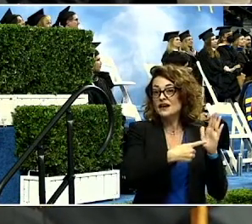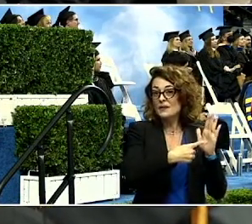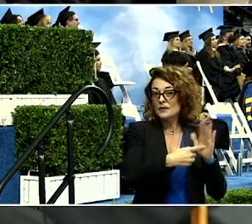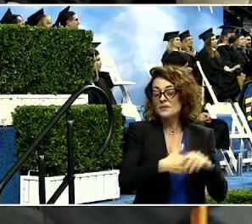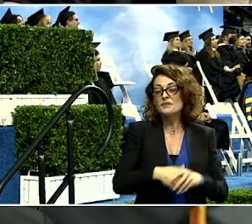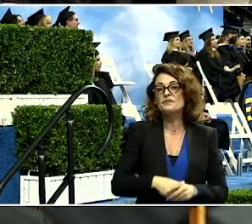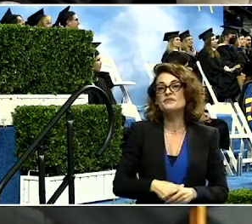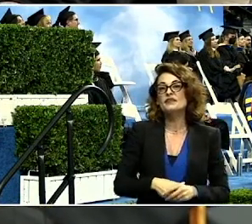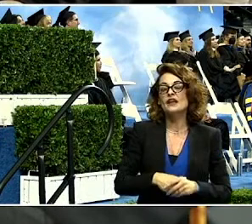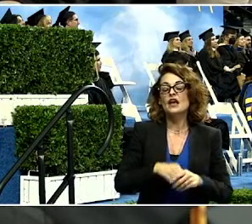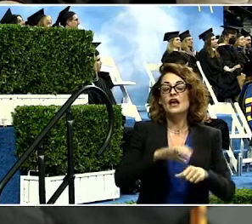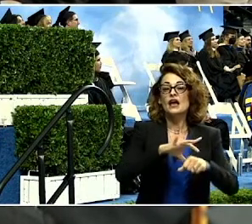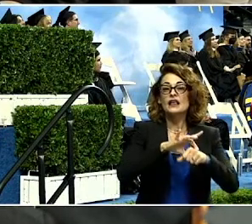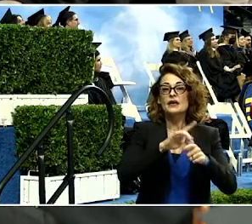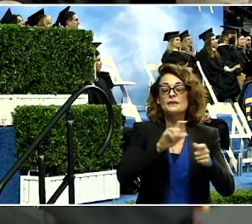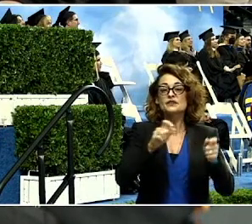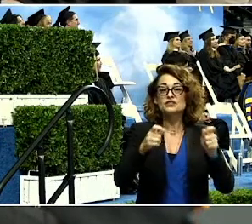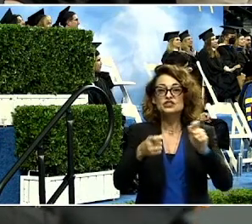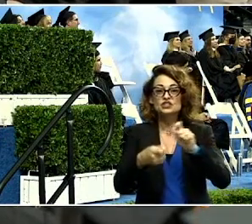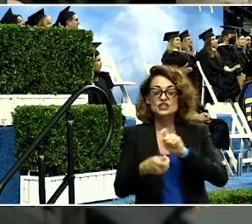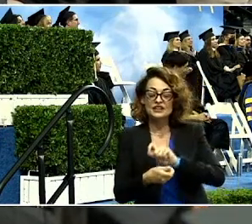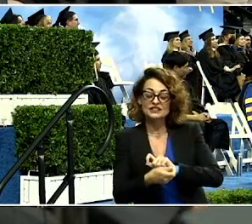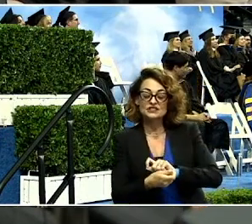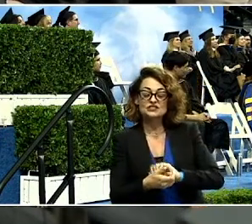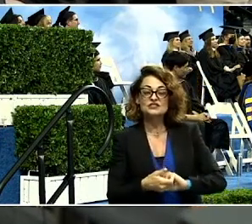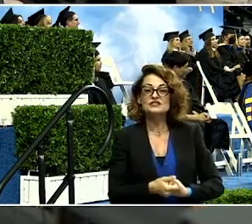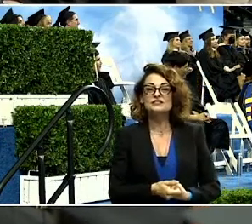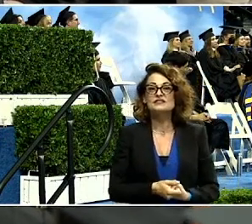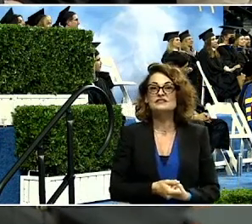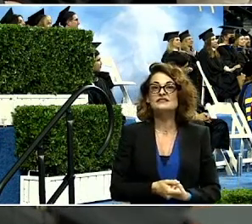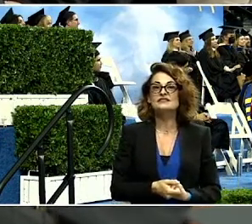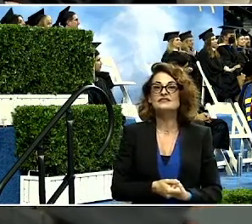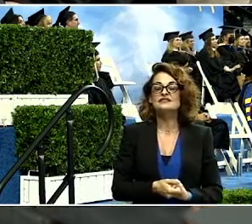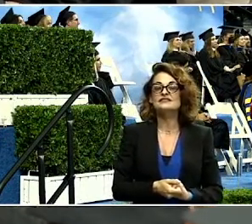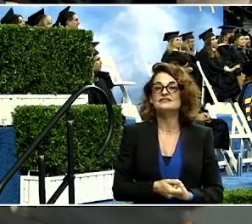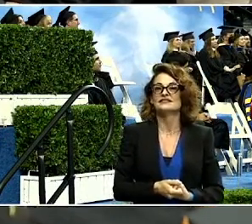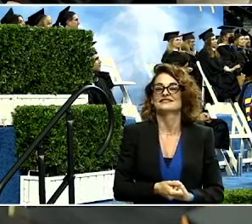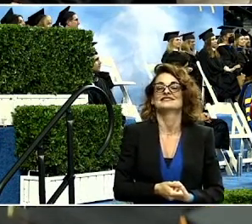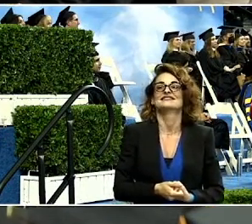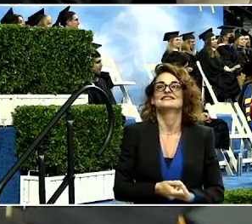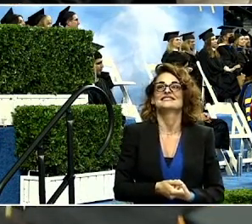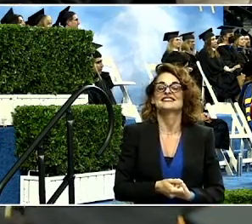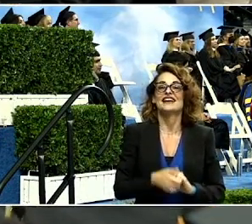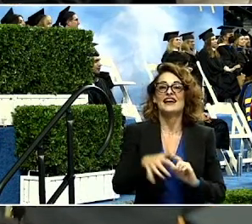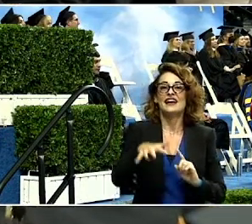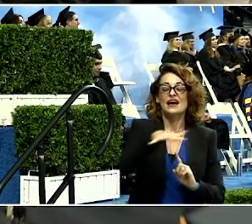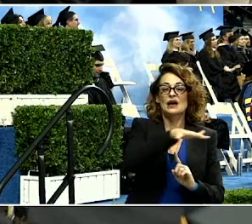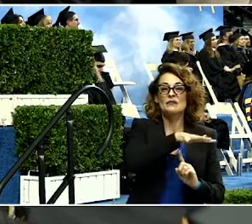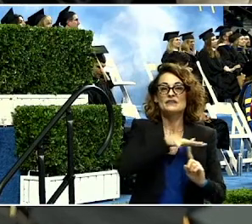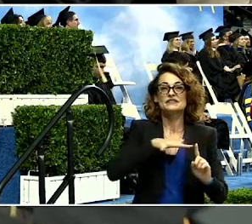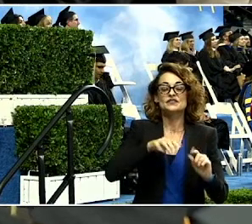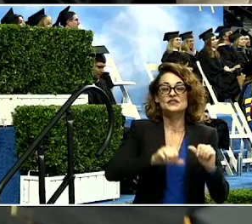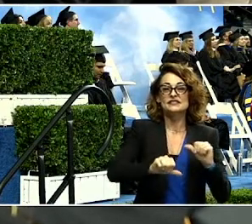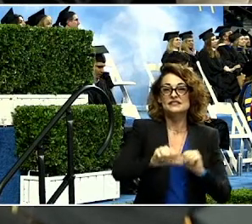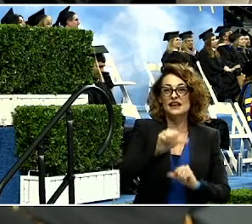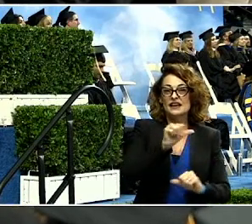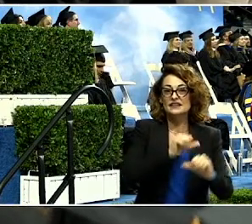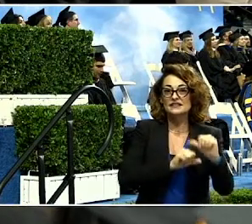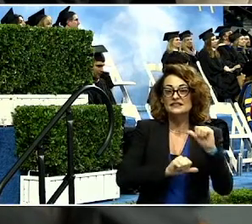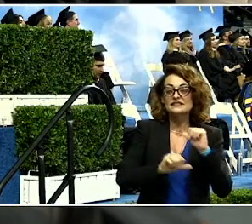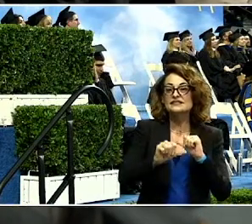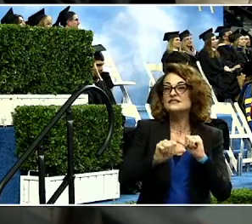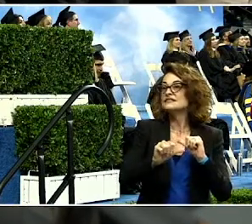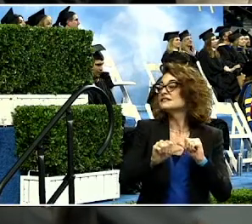change lies in the domain of our students in atmospheric and oceanic sciences, earth planetary and space